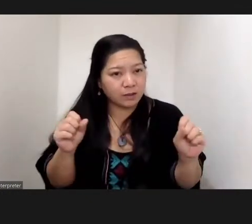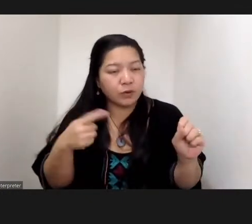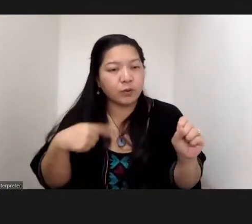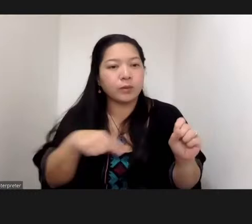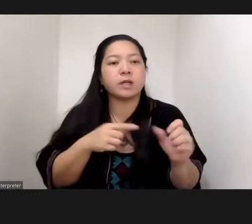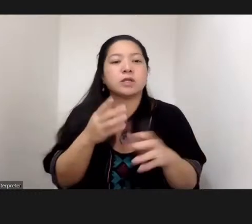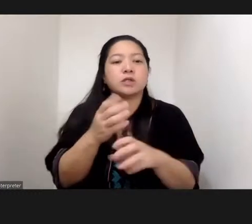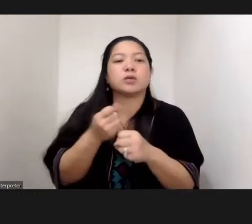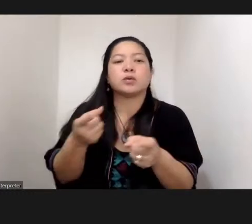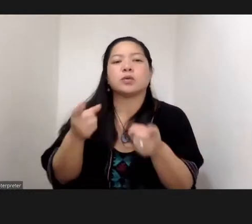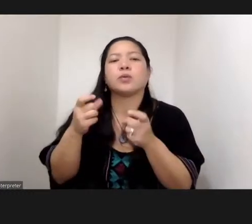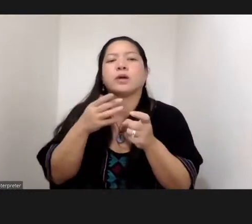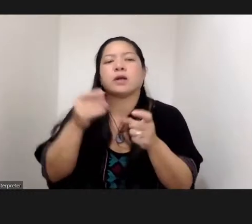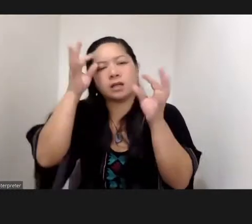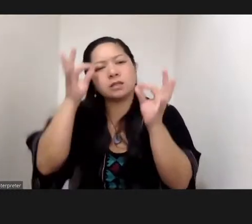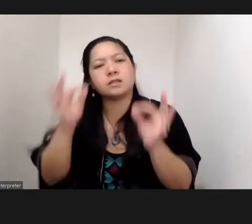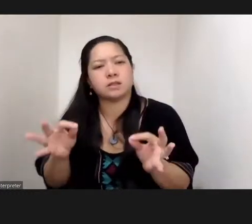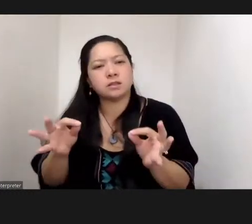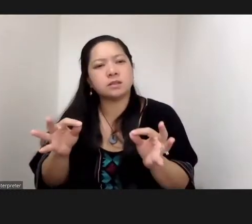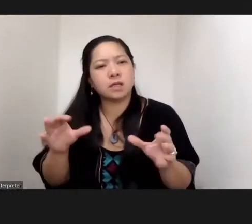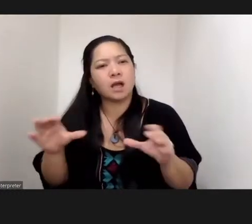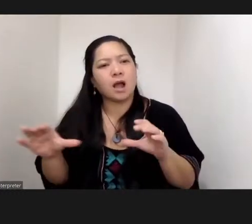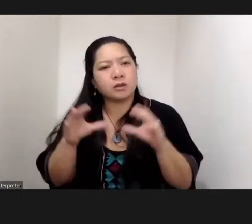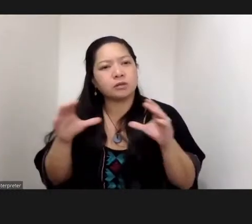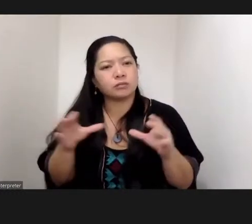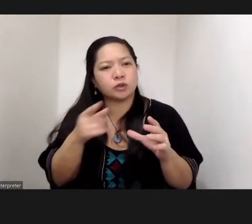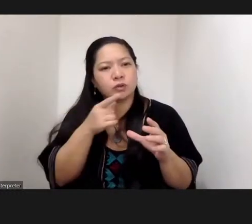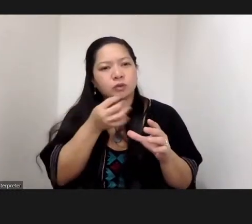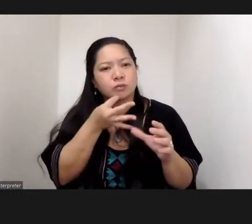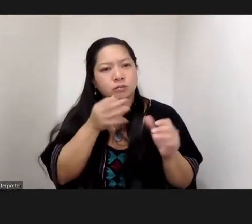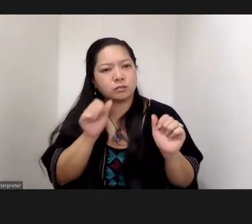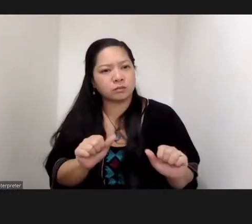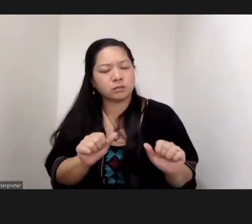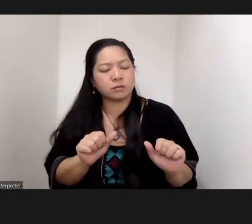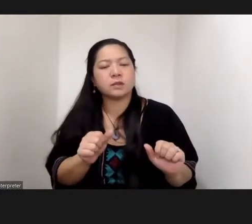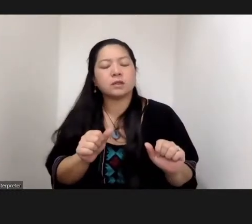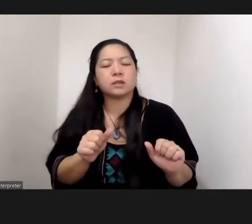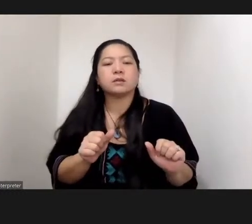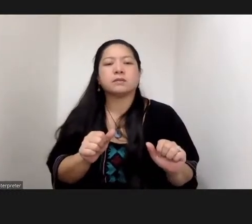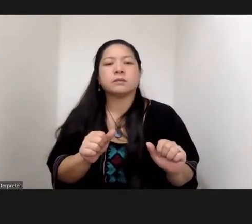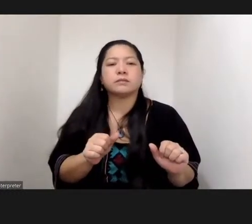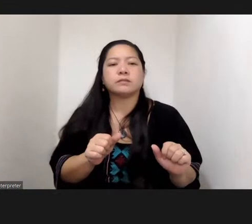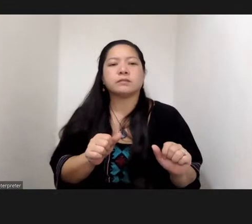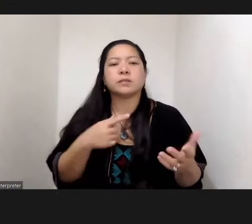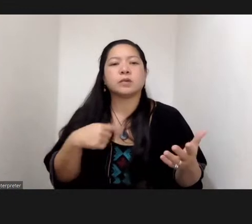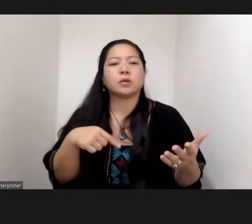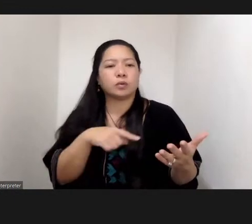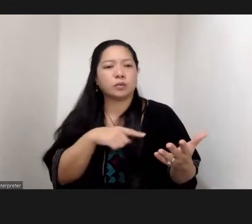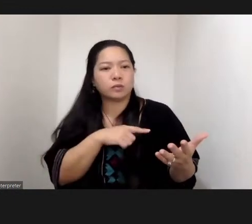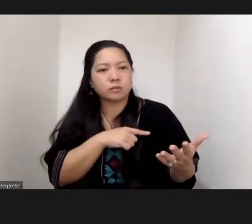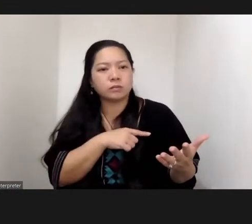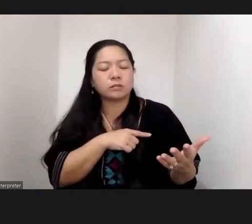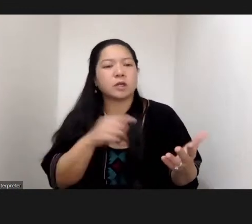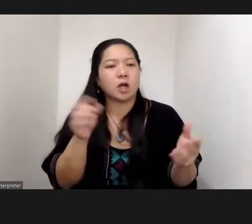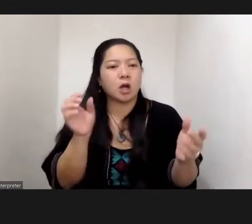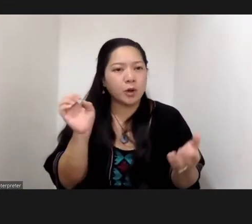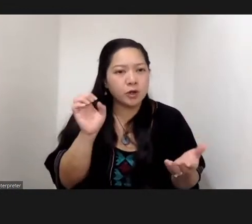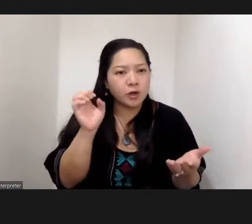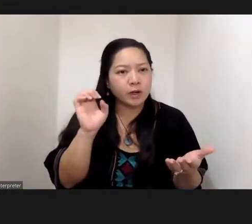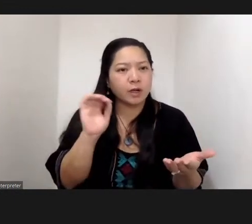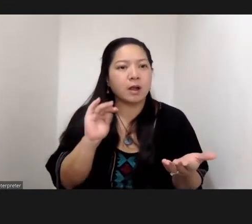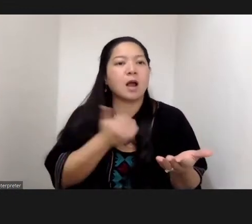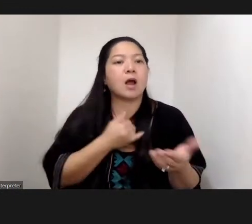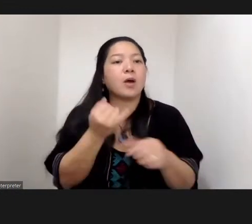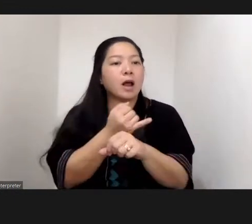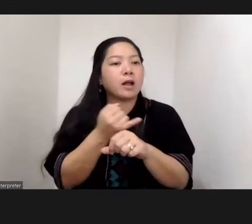and decisive action. Declaring a public health emergency allows our island to receive